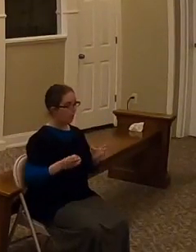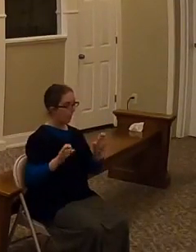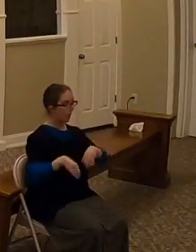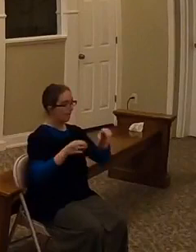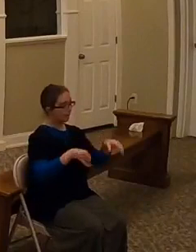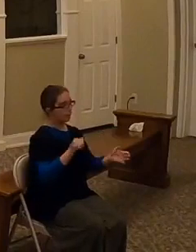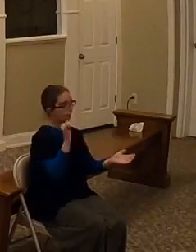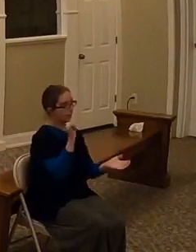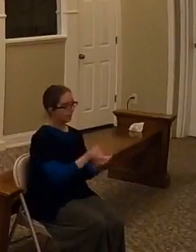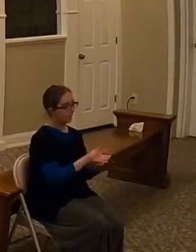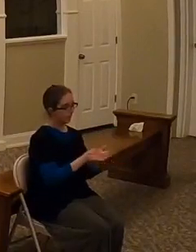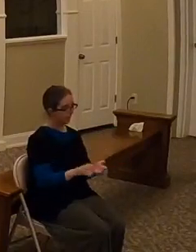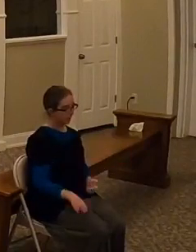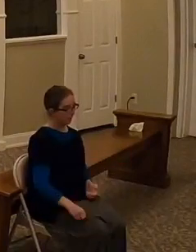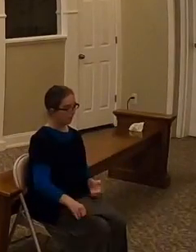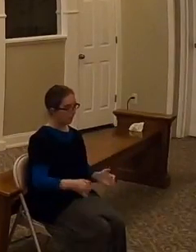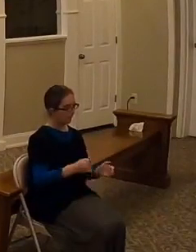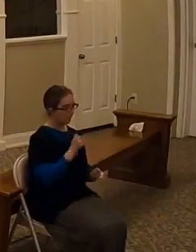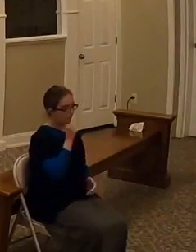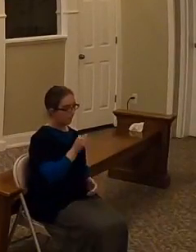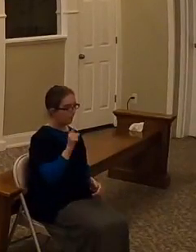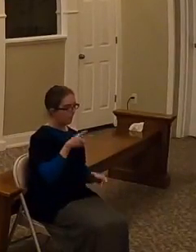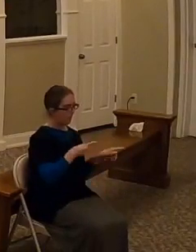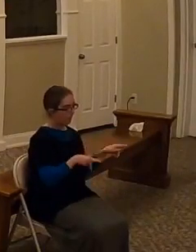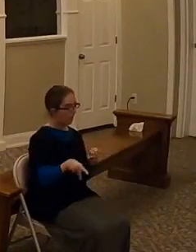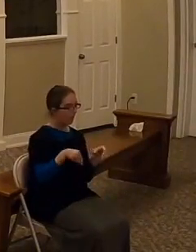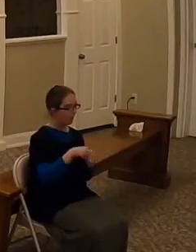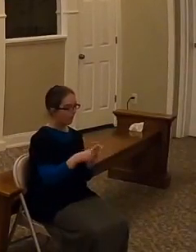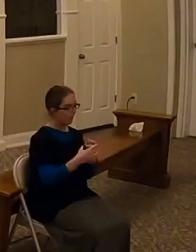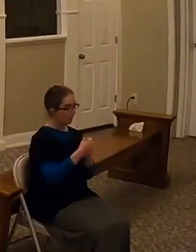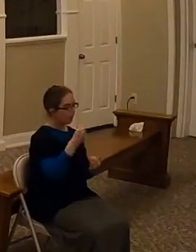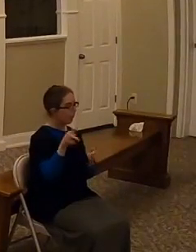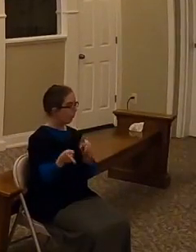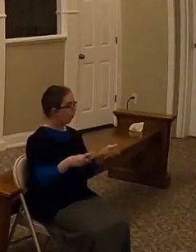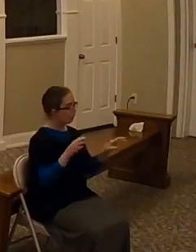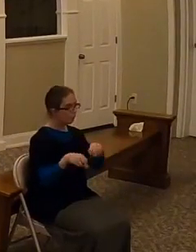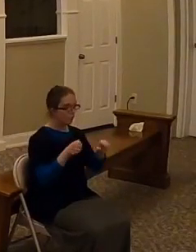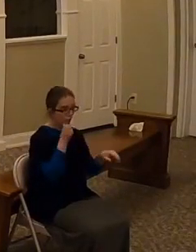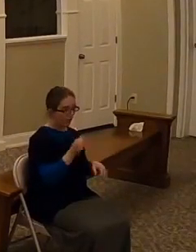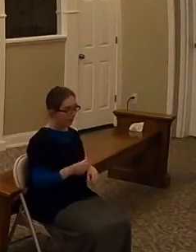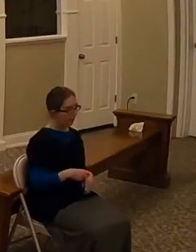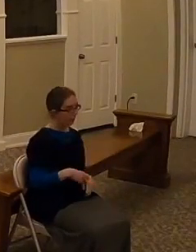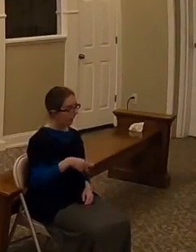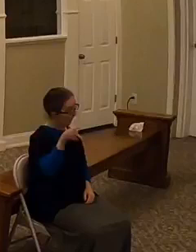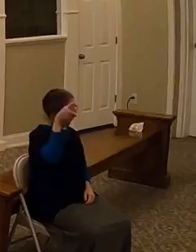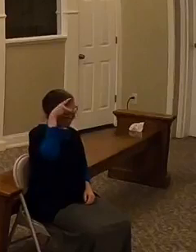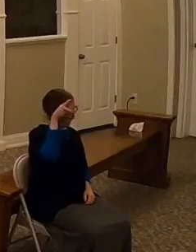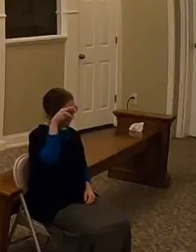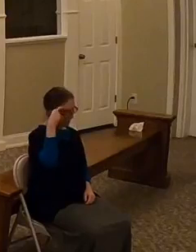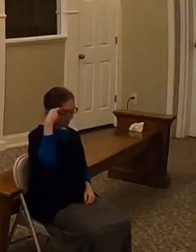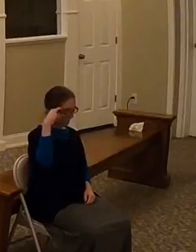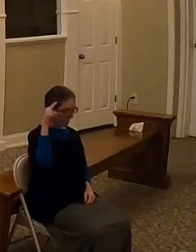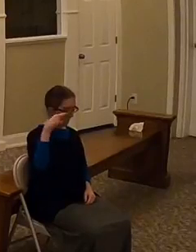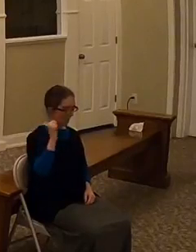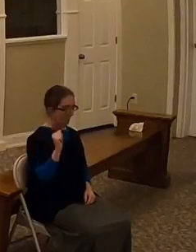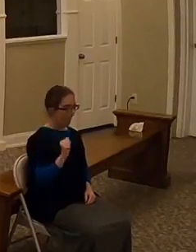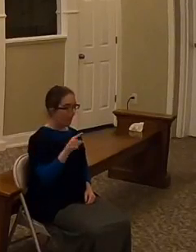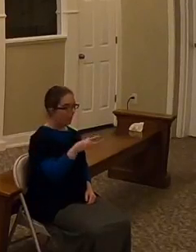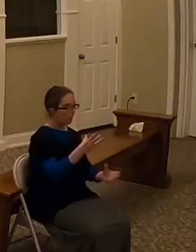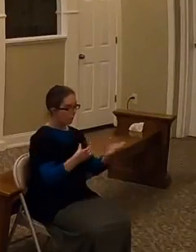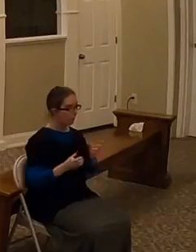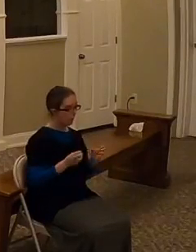that. And it's not just in one party, it's in both parties. So don't get all political on them, I'm not there. But I want